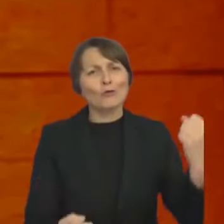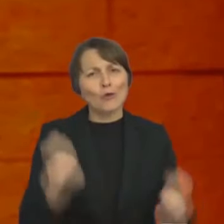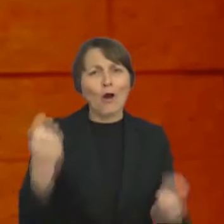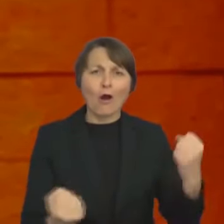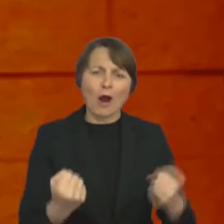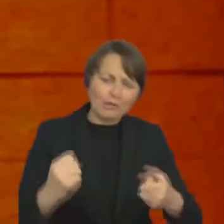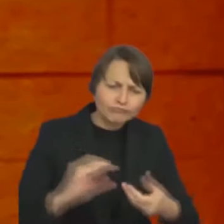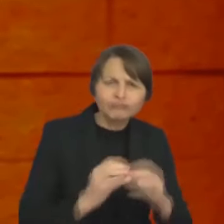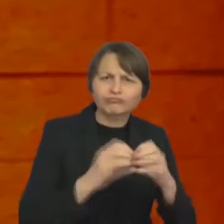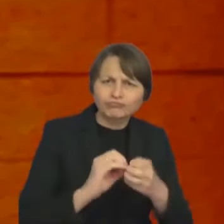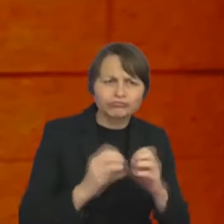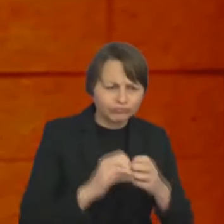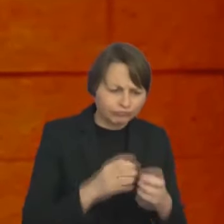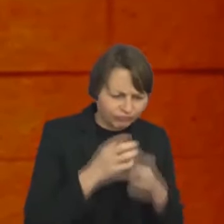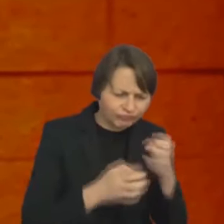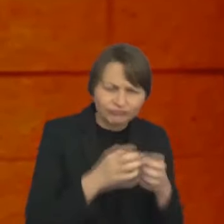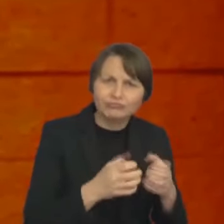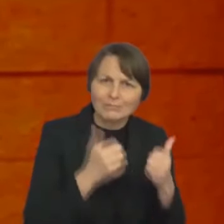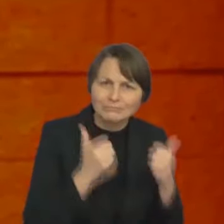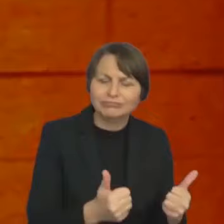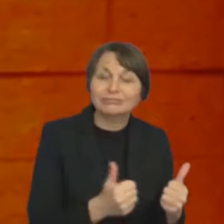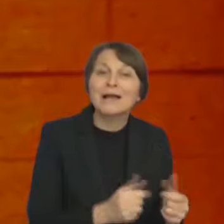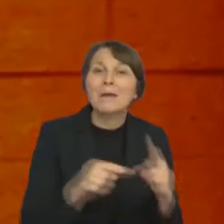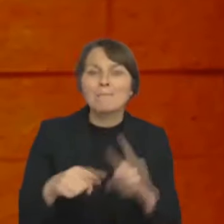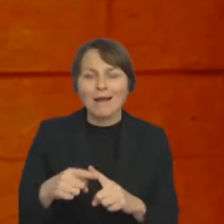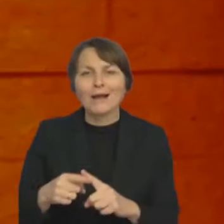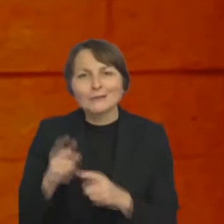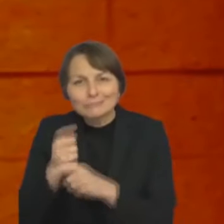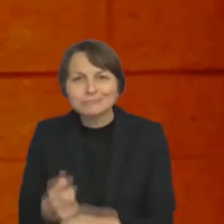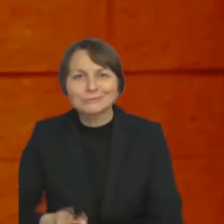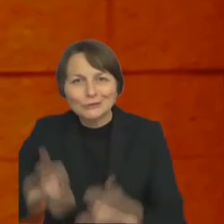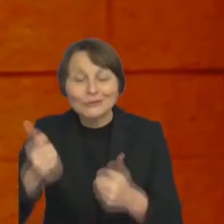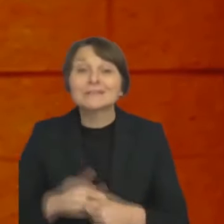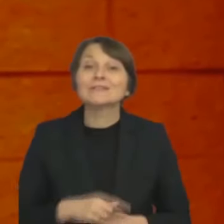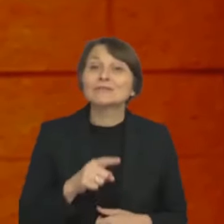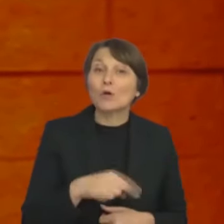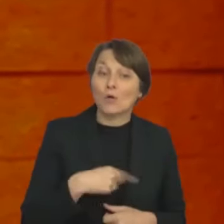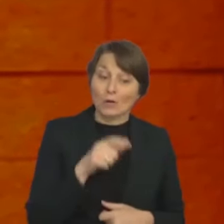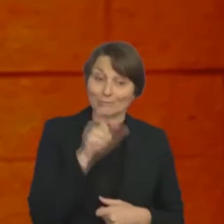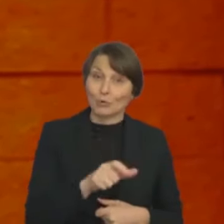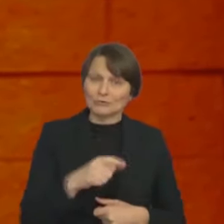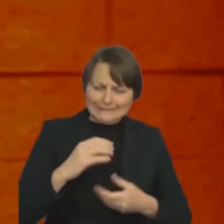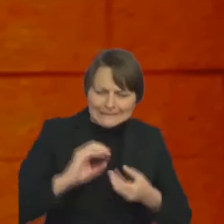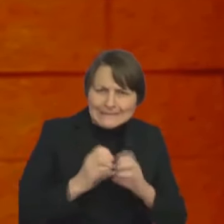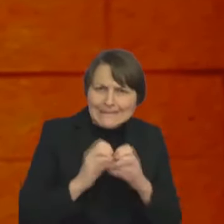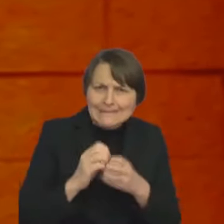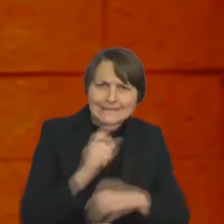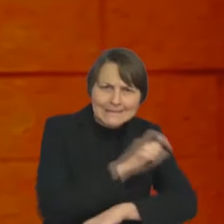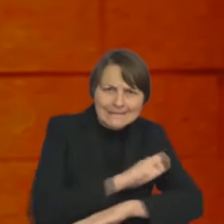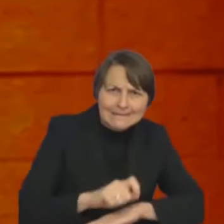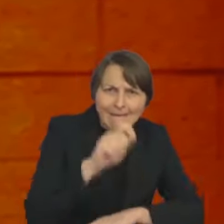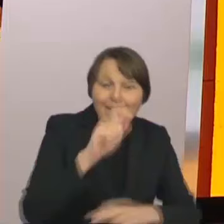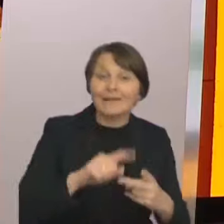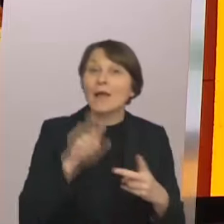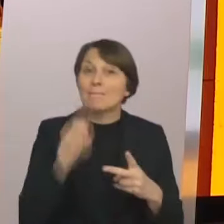same time taking care to ensure that those who design them and manufacture them, the people who use them, and the planet